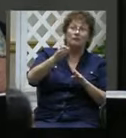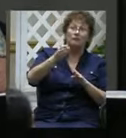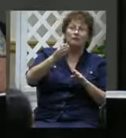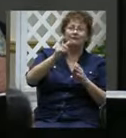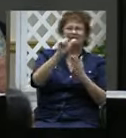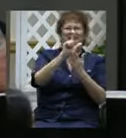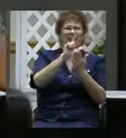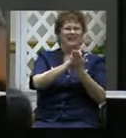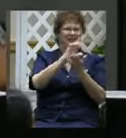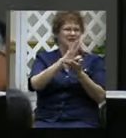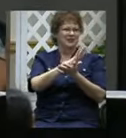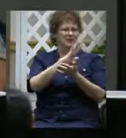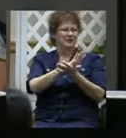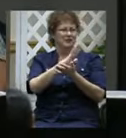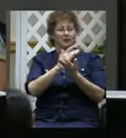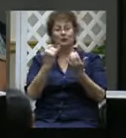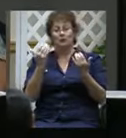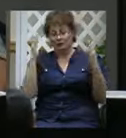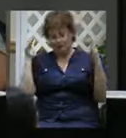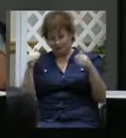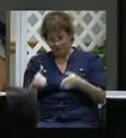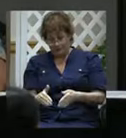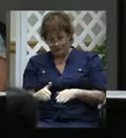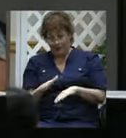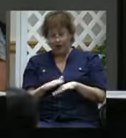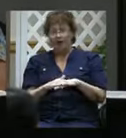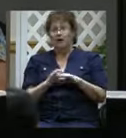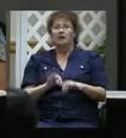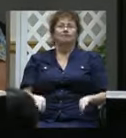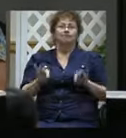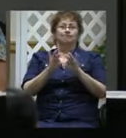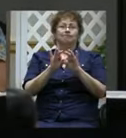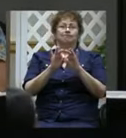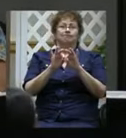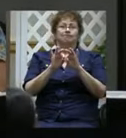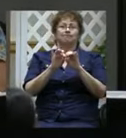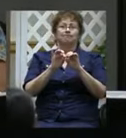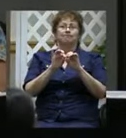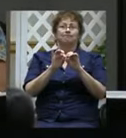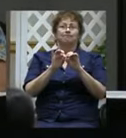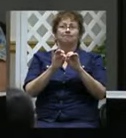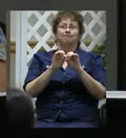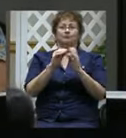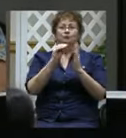legal documents, but today we're focusing on vital documents, vital records, and